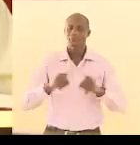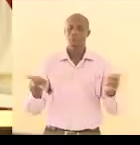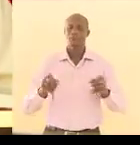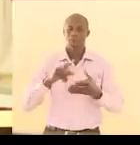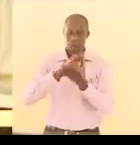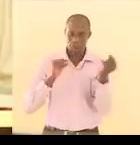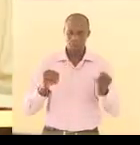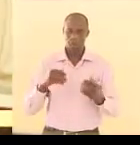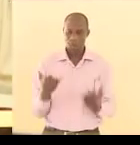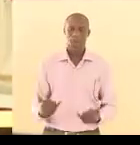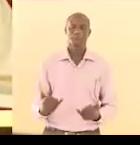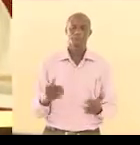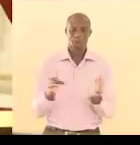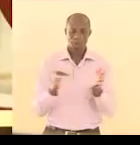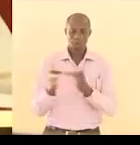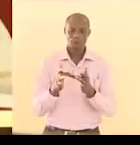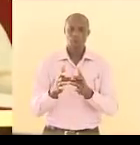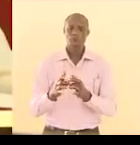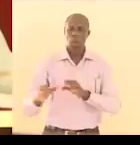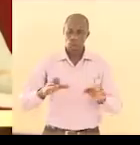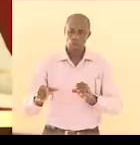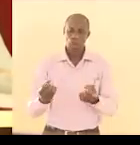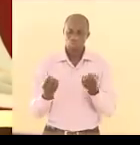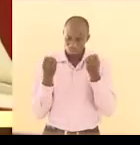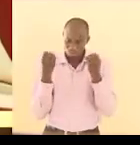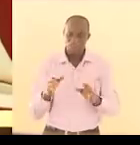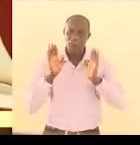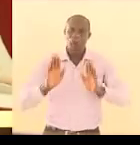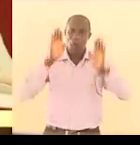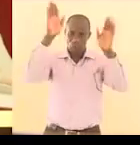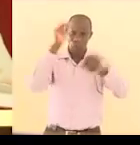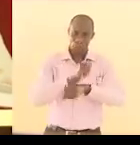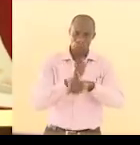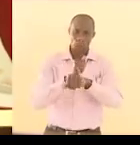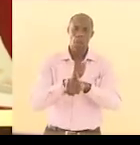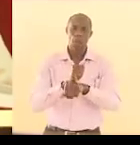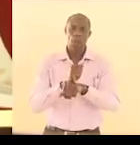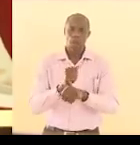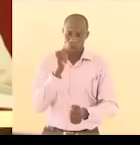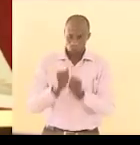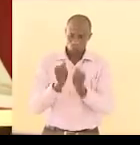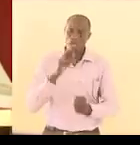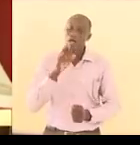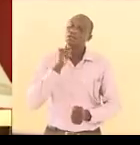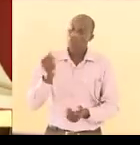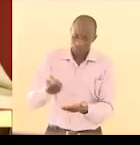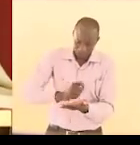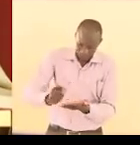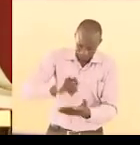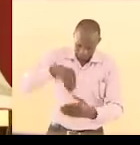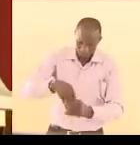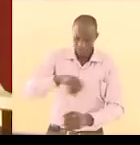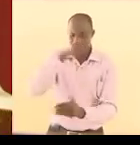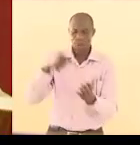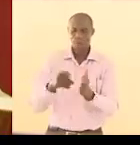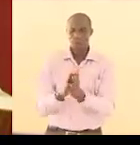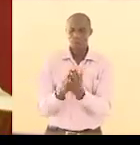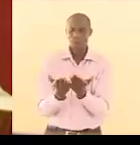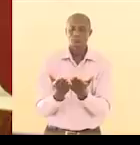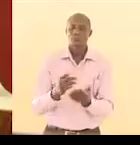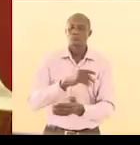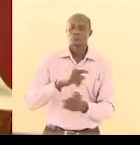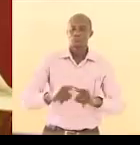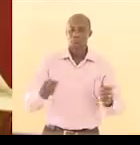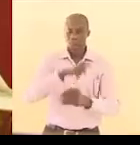believe." Now Jesus did many other signs in the presence of his disciples, which are not written in this